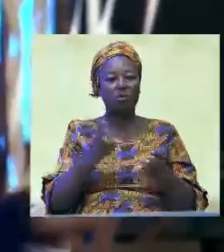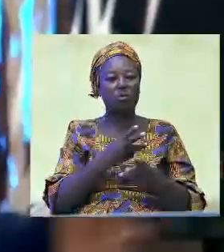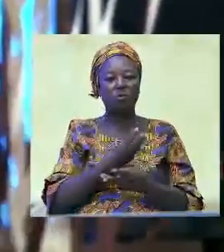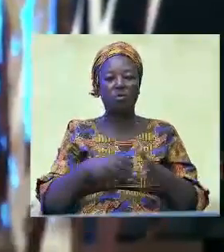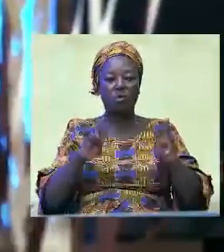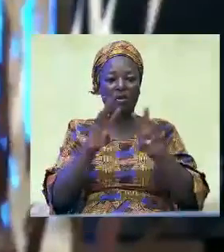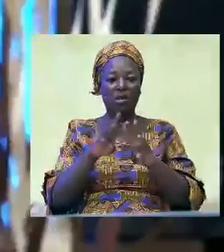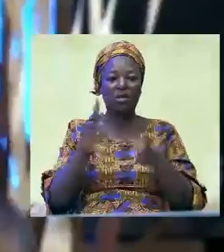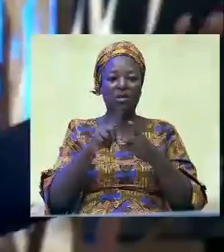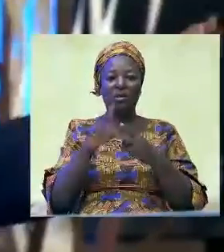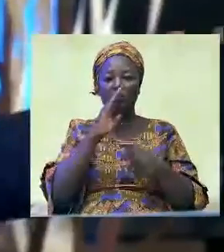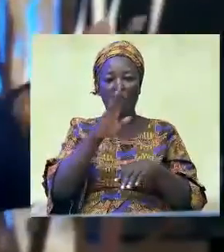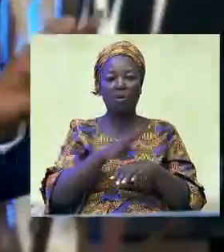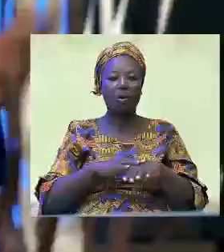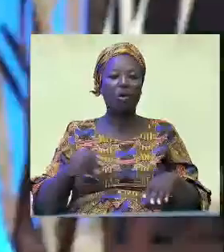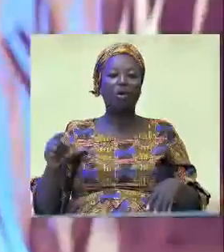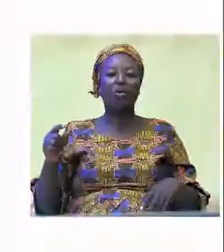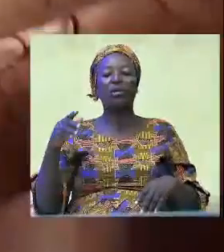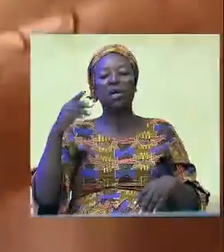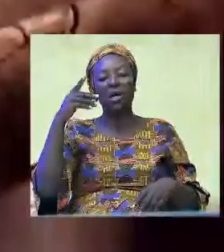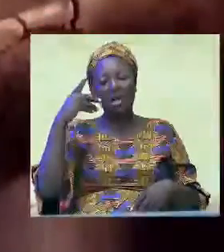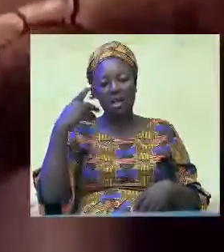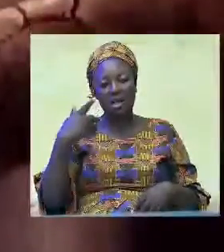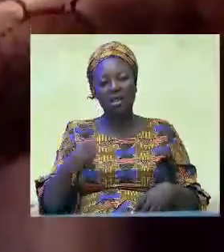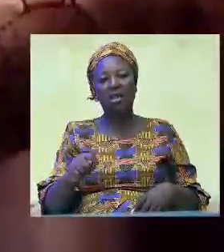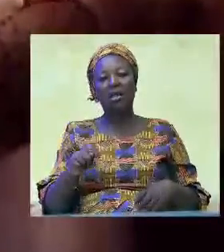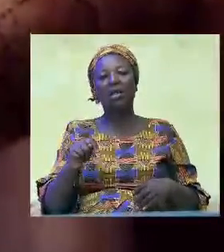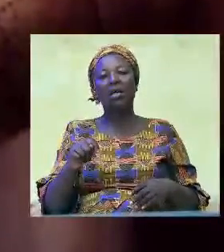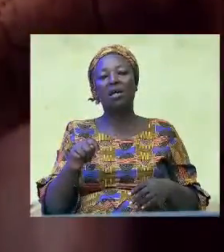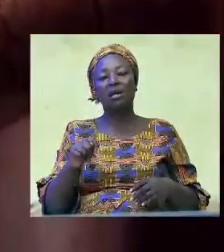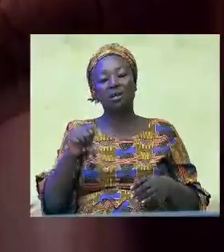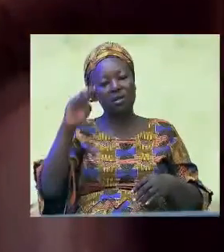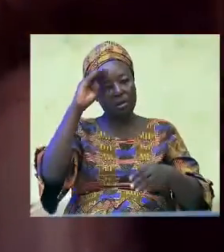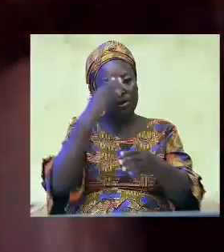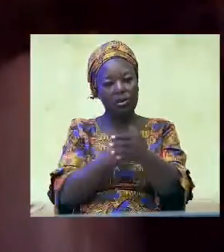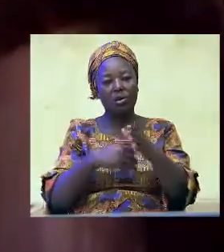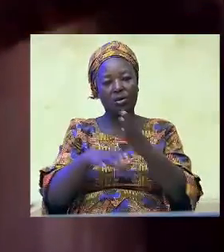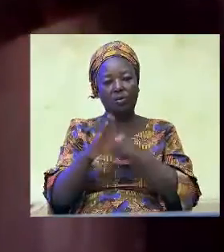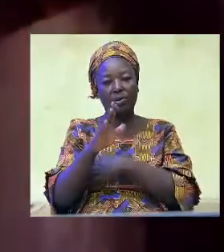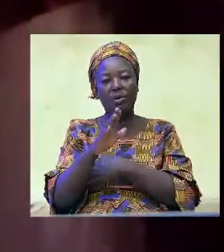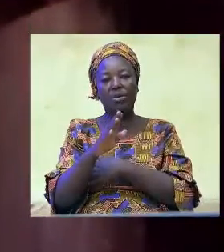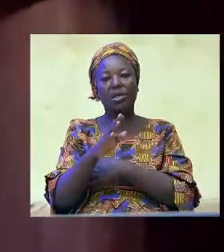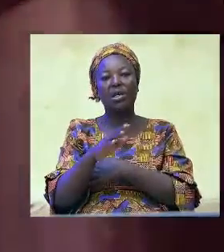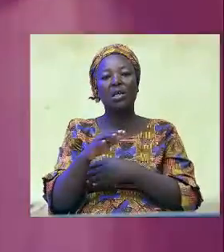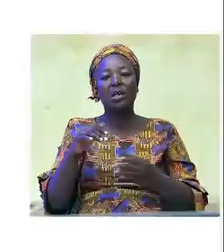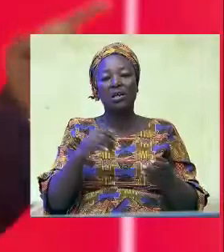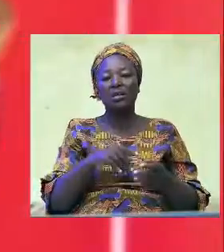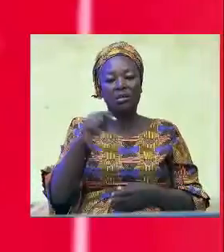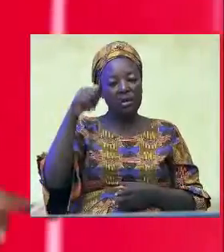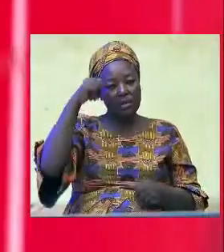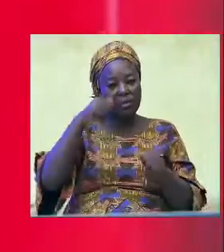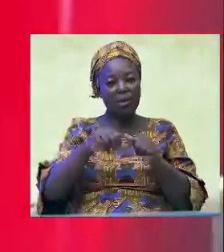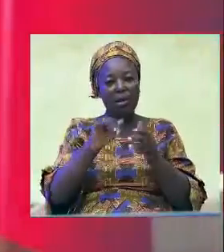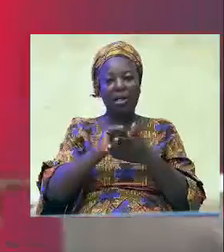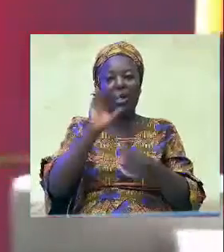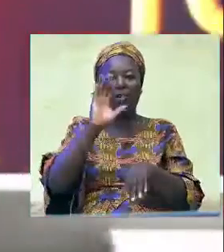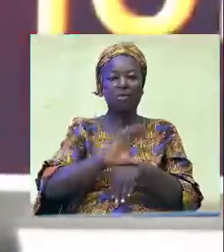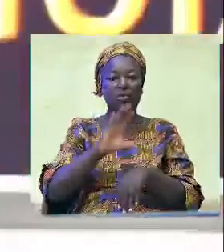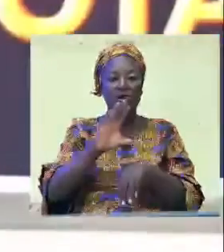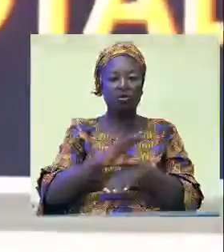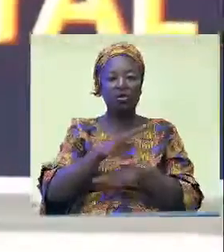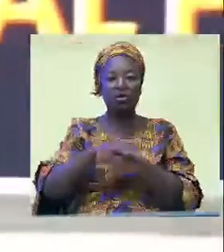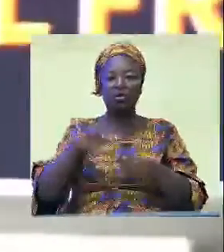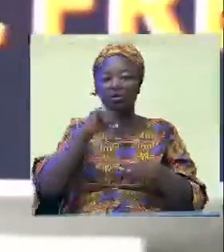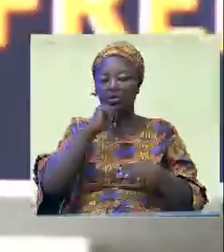from woman to woman is not worthy. Just going to church does not cleanse anybody. It is when you make up your